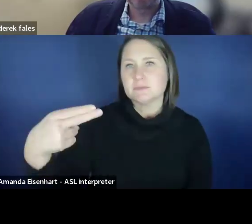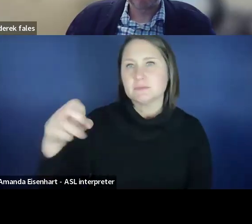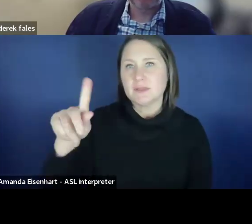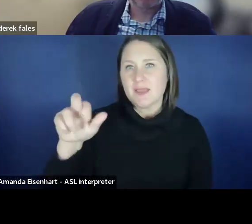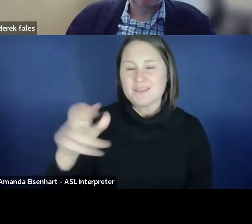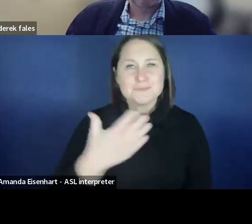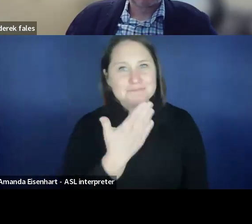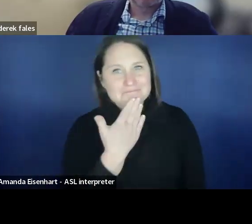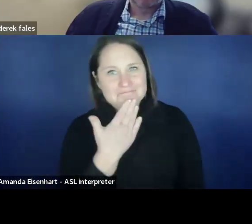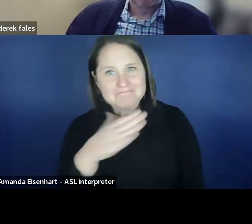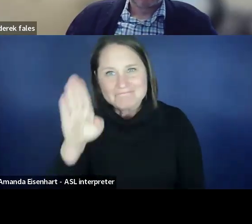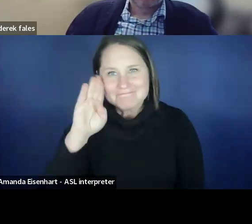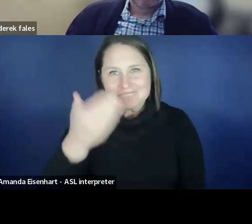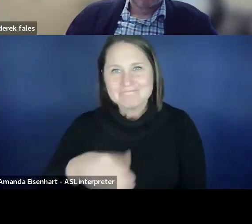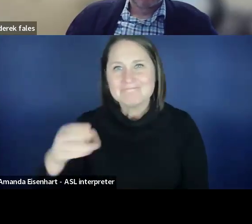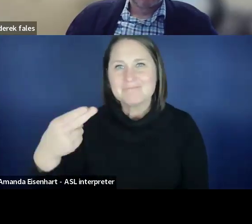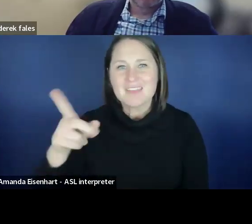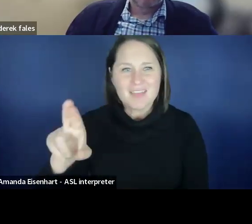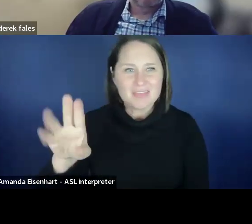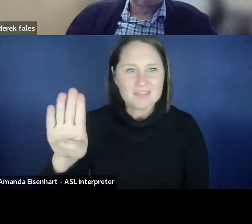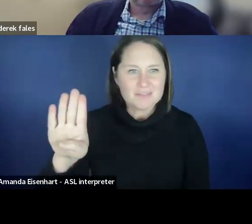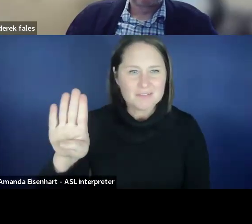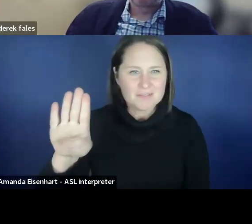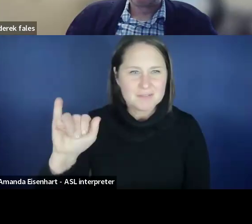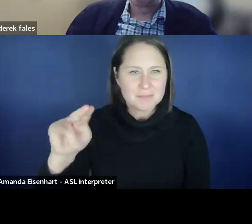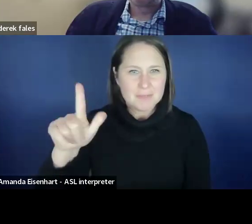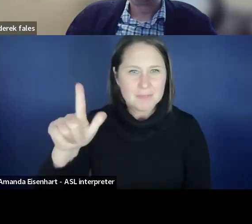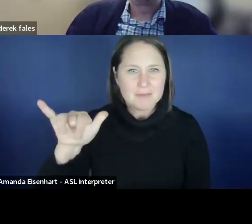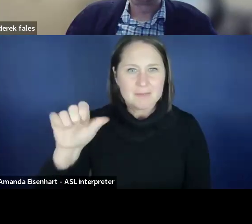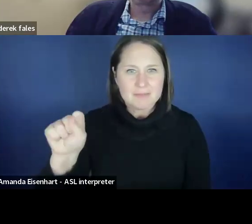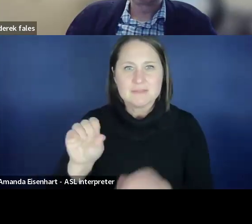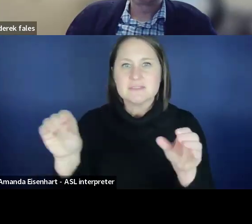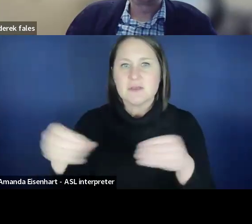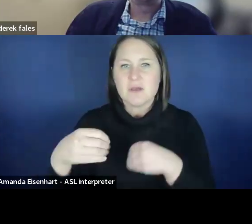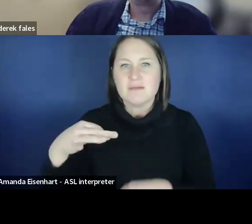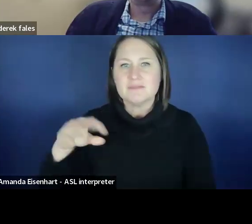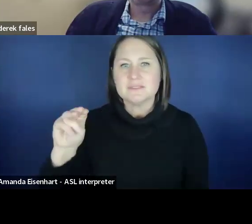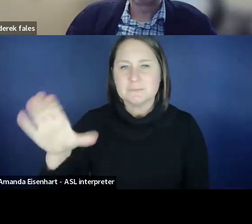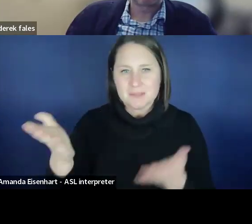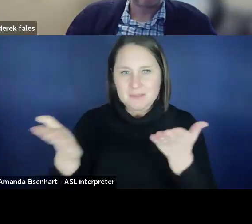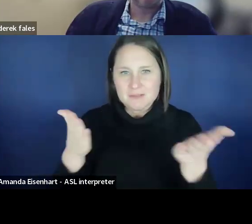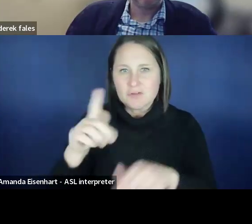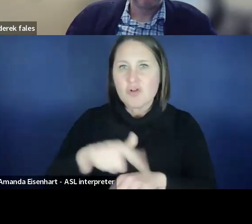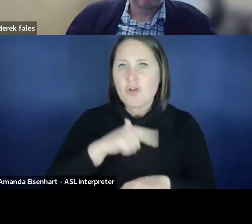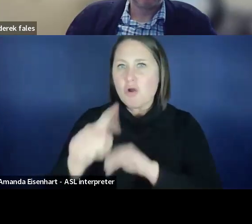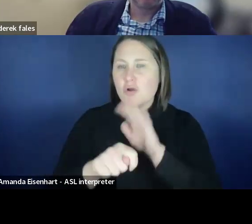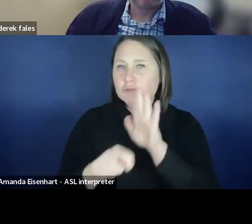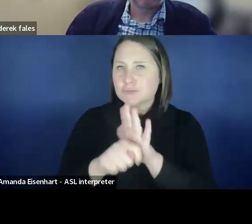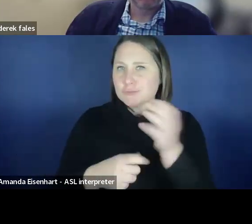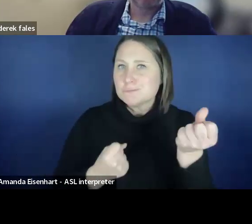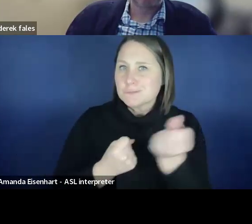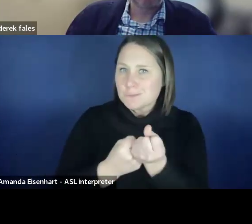Thanks, Betsy. Hi, everyone. I'm Heather Bingalis. I'm also from the Office of Main Care Services and the Long-Term Supports and Services Unit of